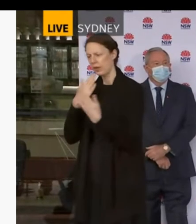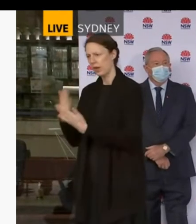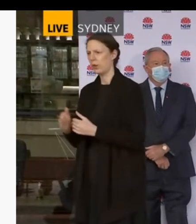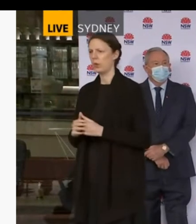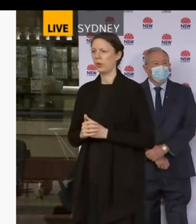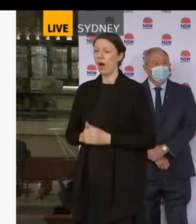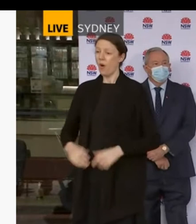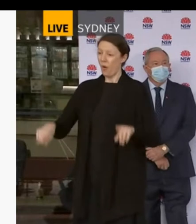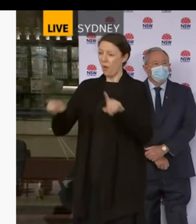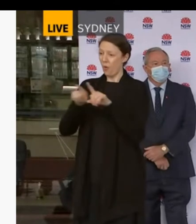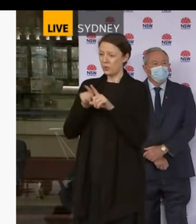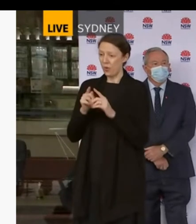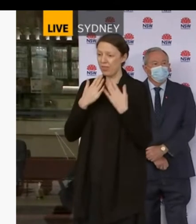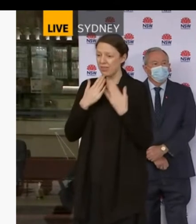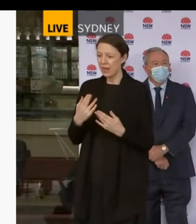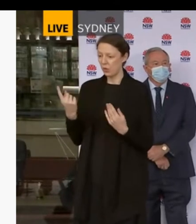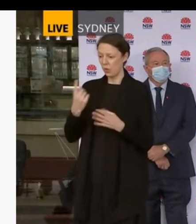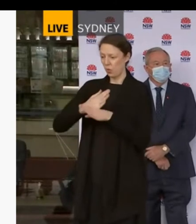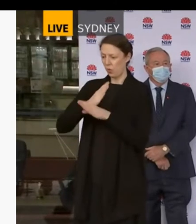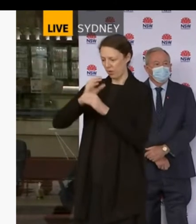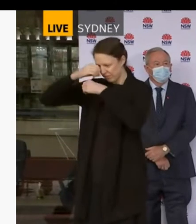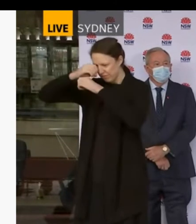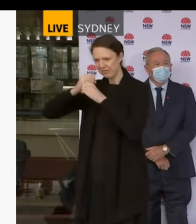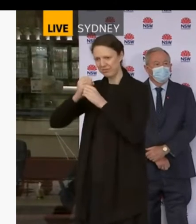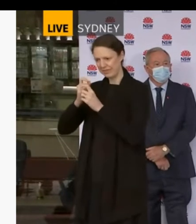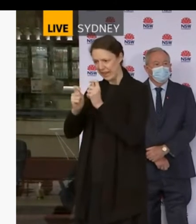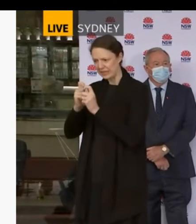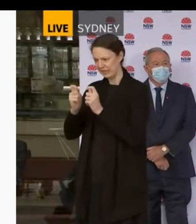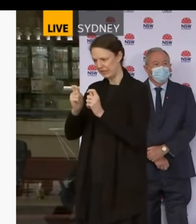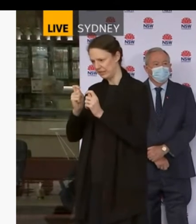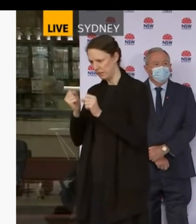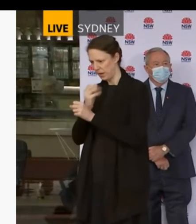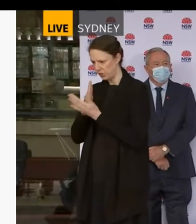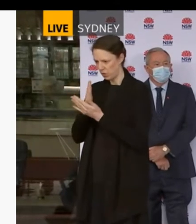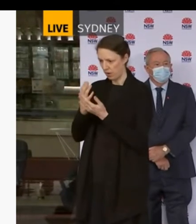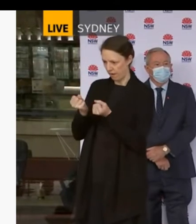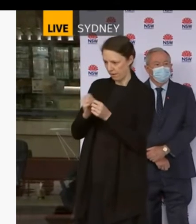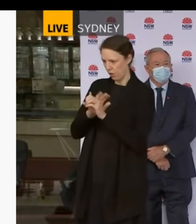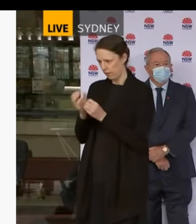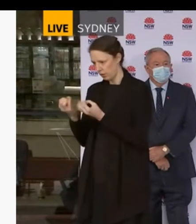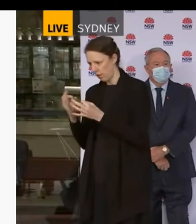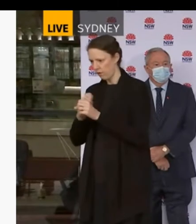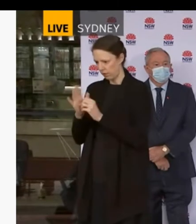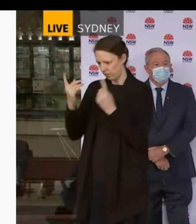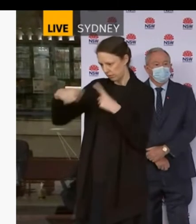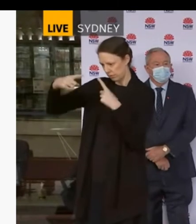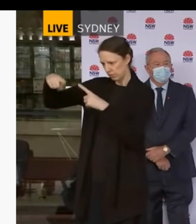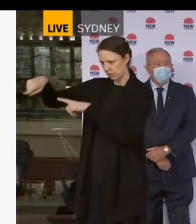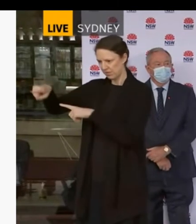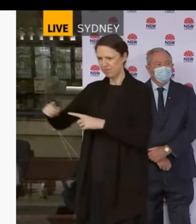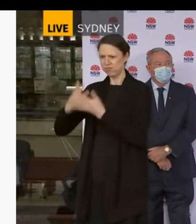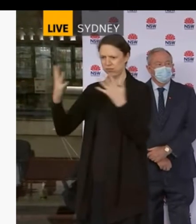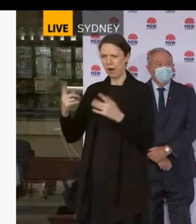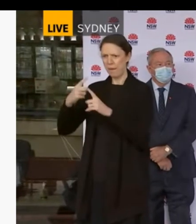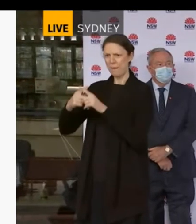pathology workers across the private and public sector, all of the staff of those clinics, the administrative